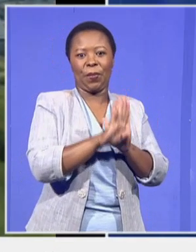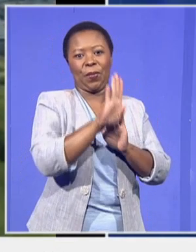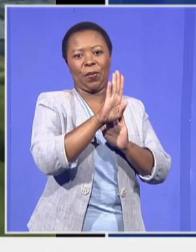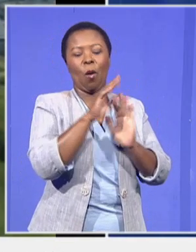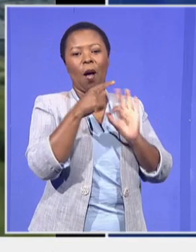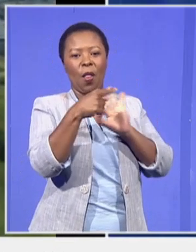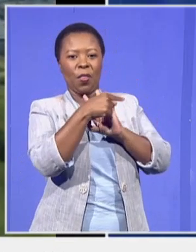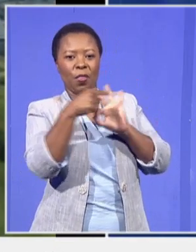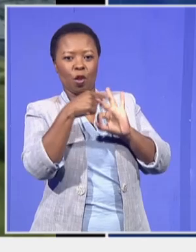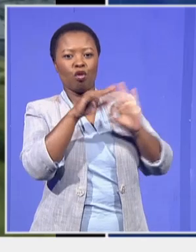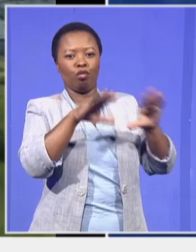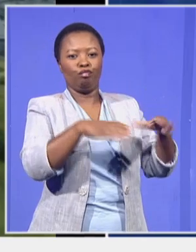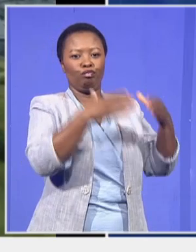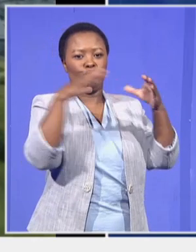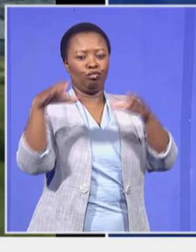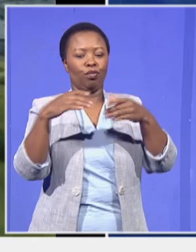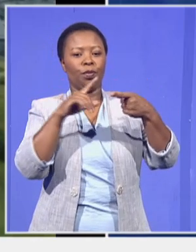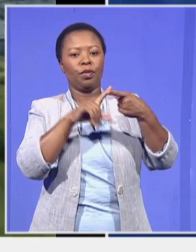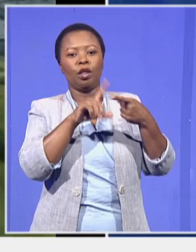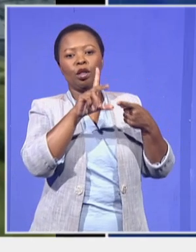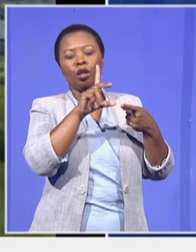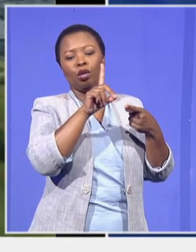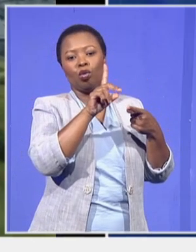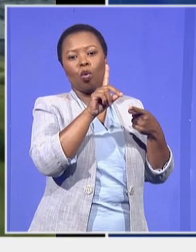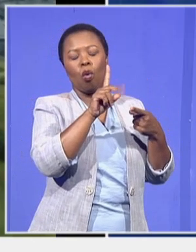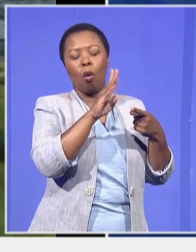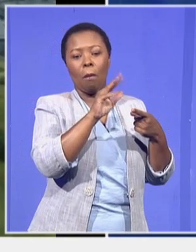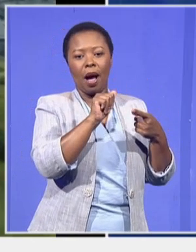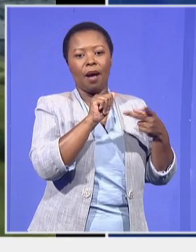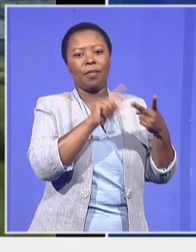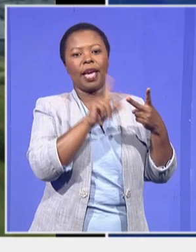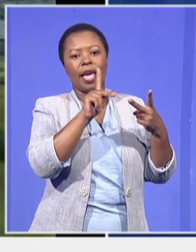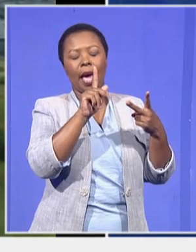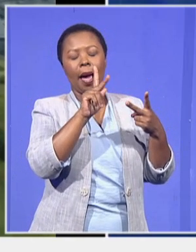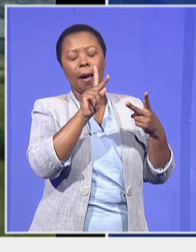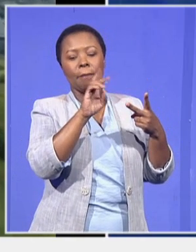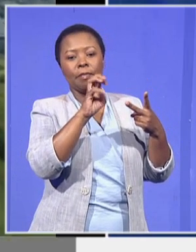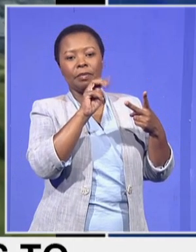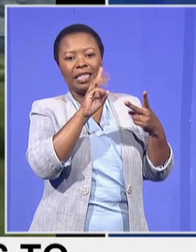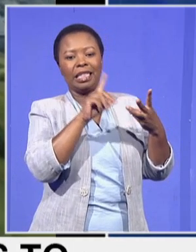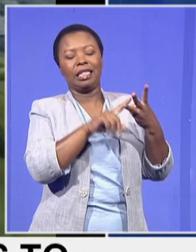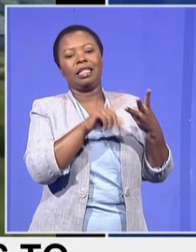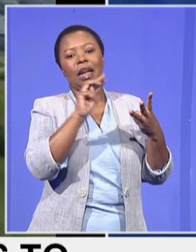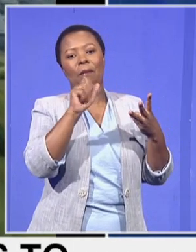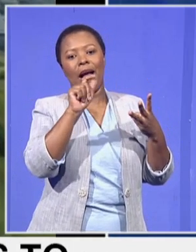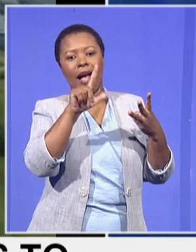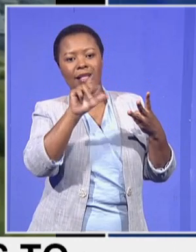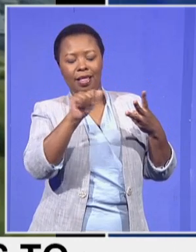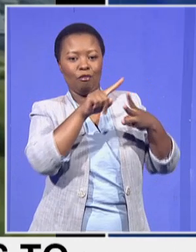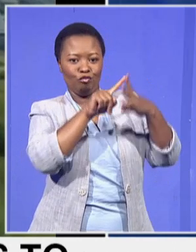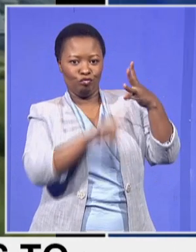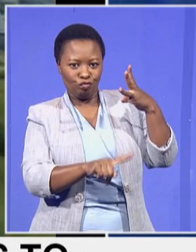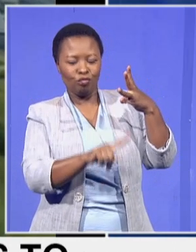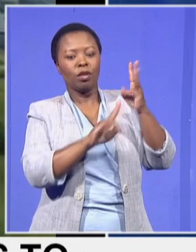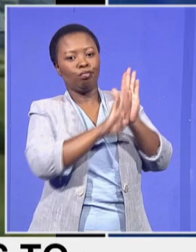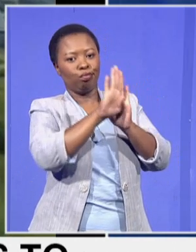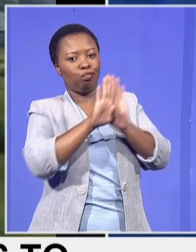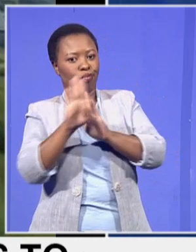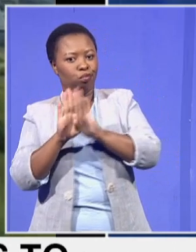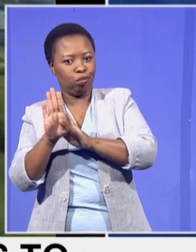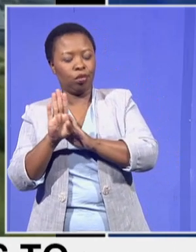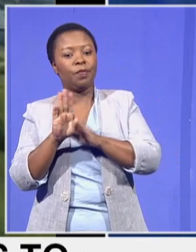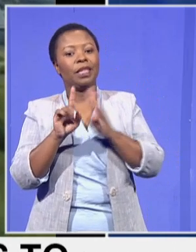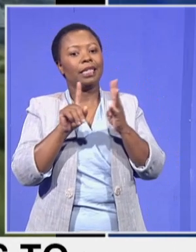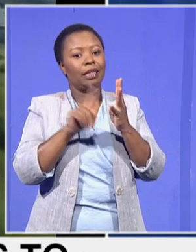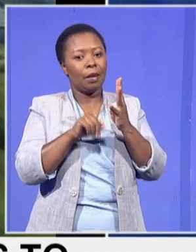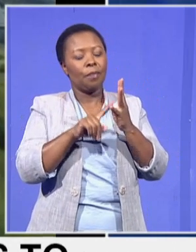stations, Camden, Duvha and Matla. Also have seen some sustained improved performance at our